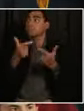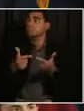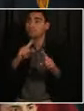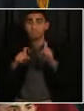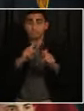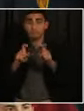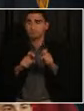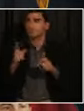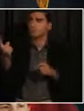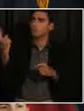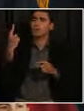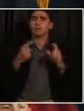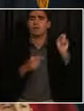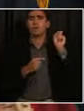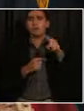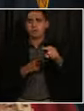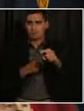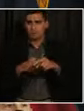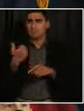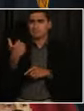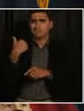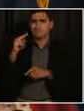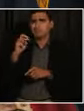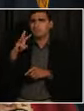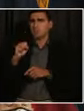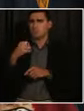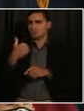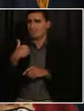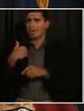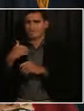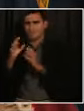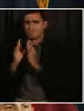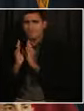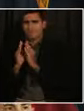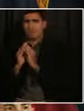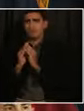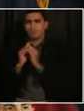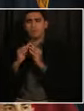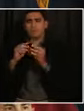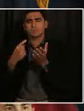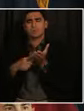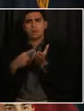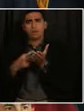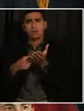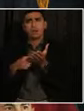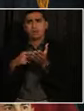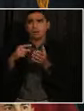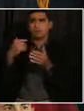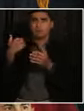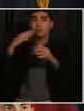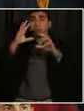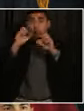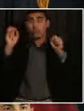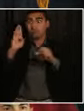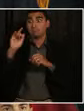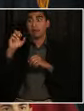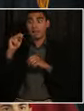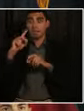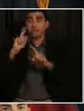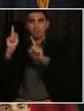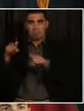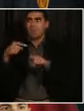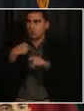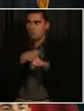we had a discussion in our news editorial meeting this morning about enforcement of Biden's directive